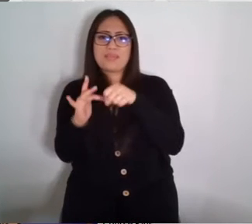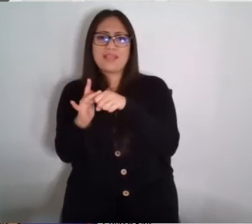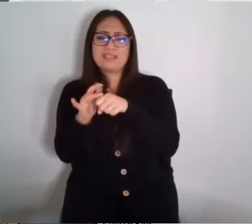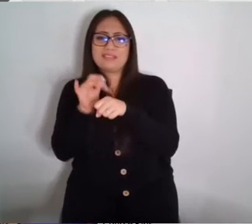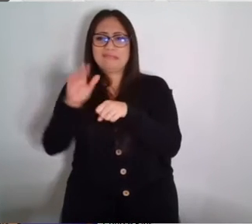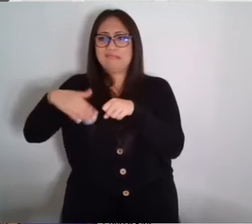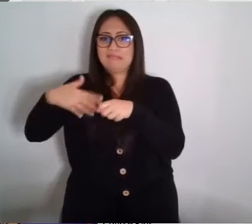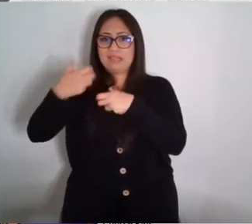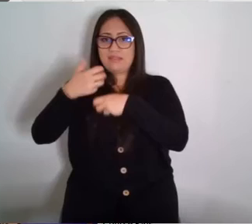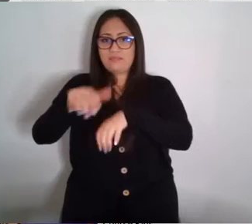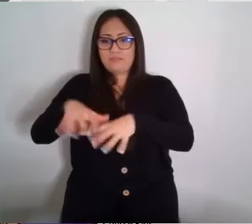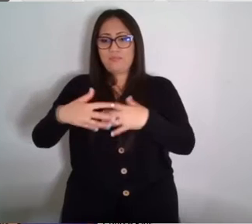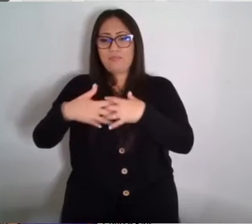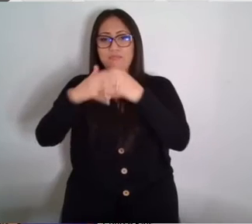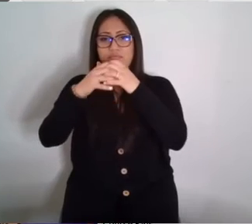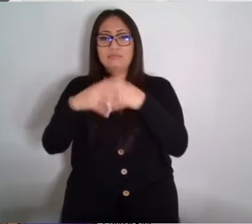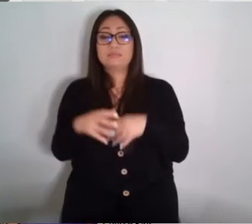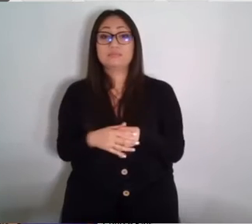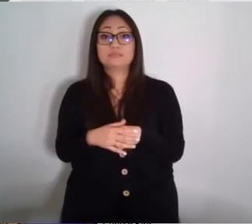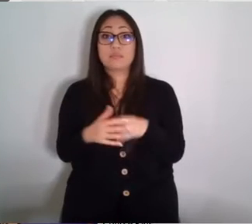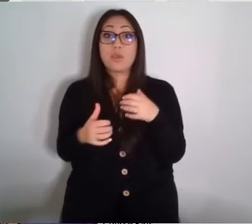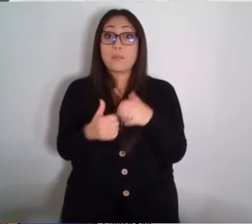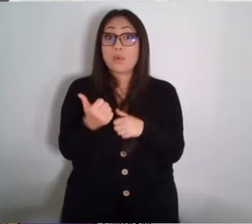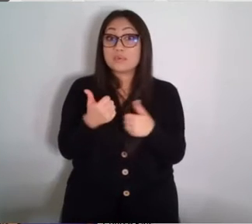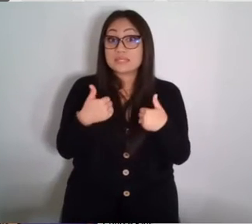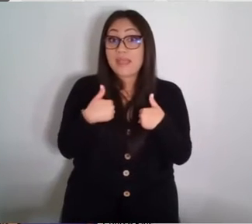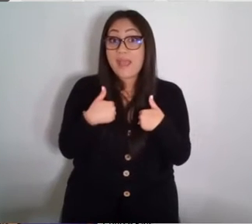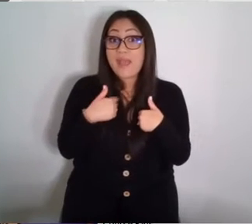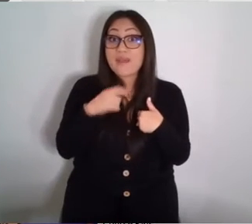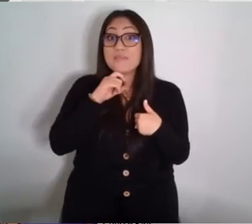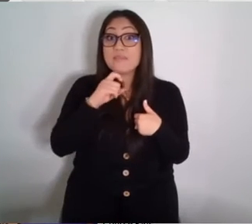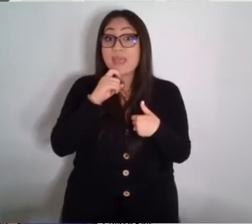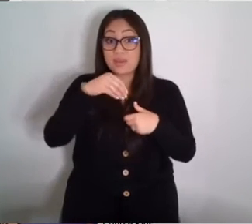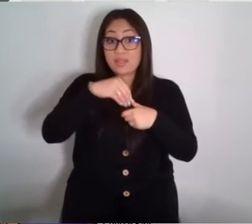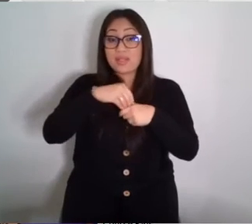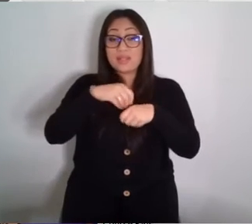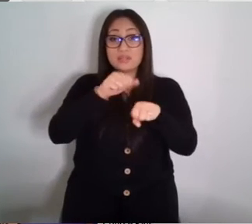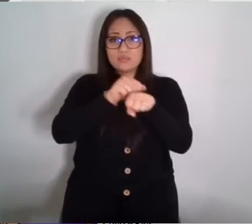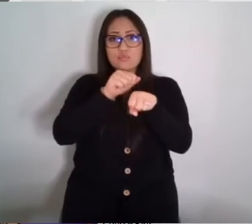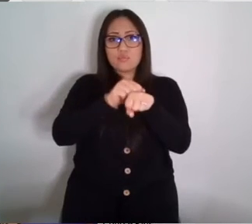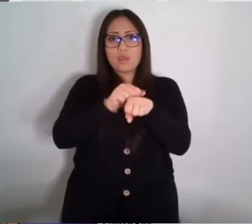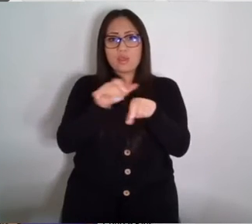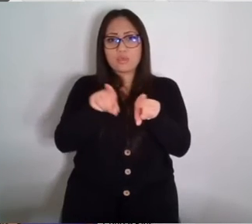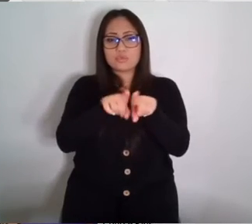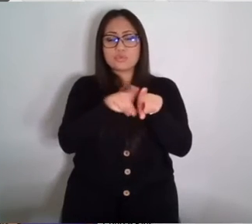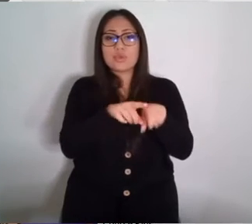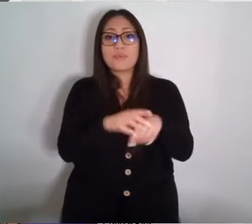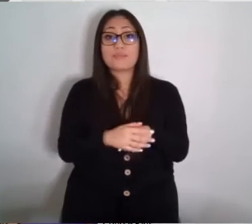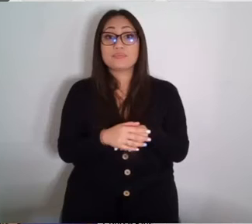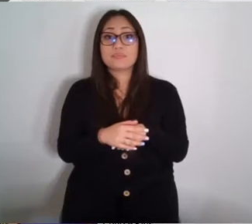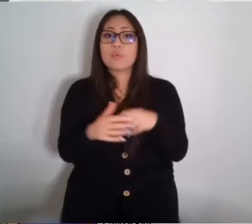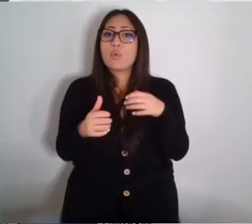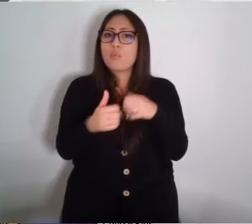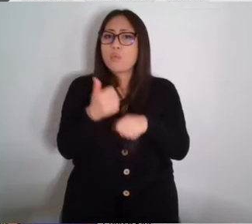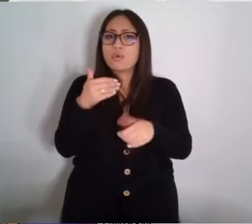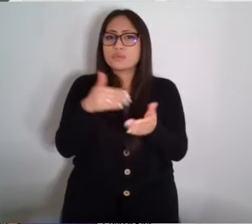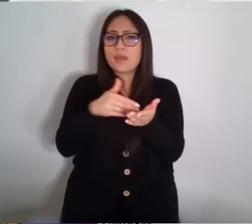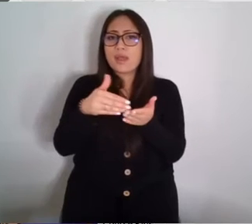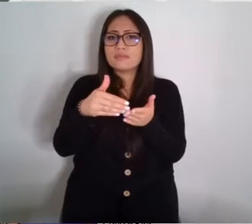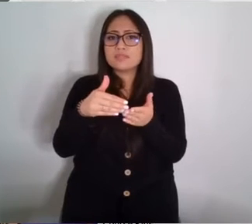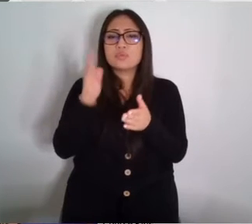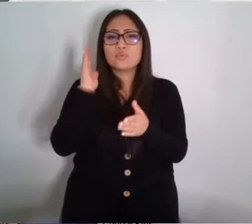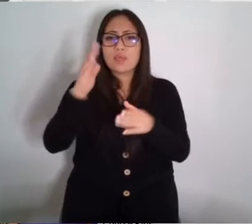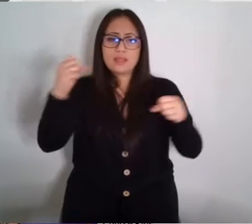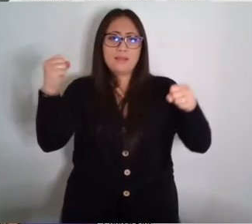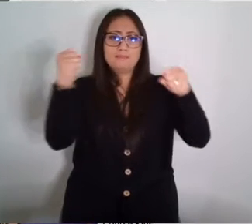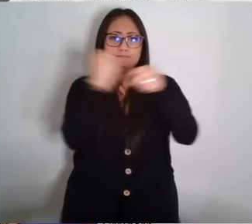They're mostly big chunks of rock with metals in them too. And as they fly around out there in the asteroid belt, they often crash into each other. Sometimes an asteroid